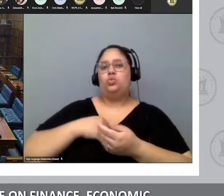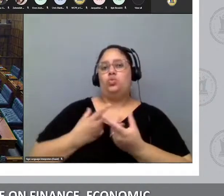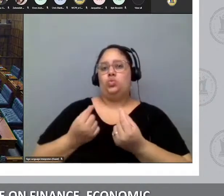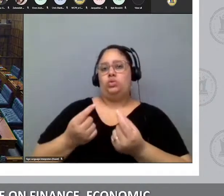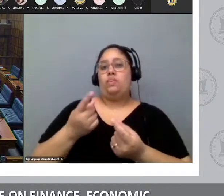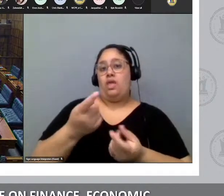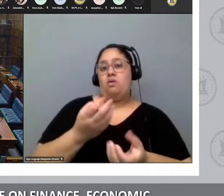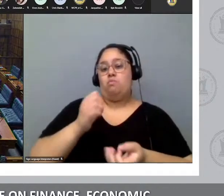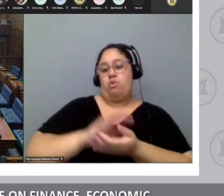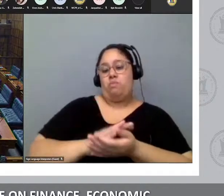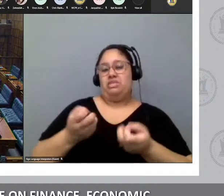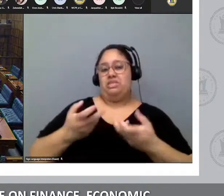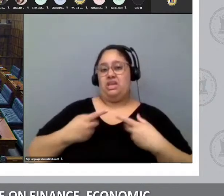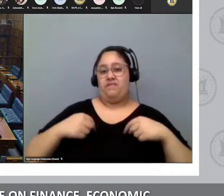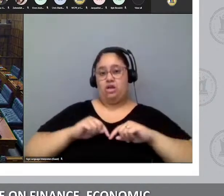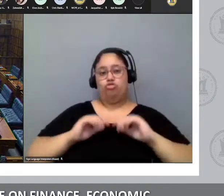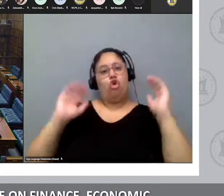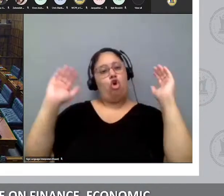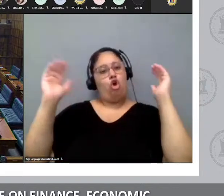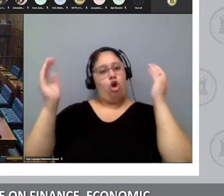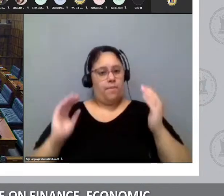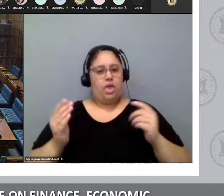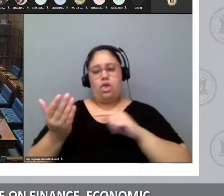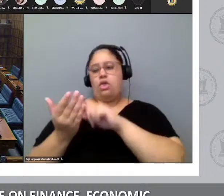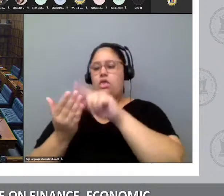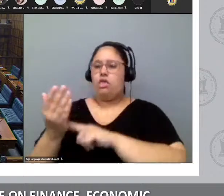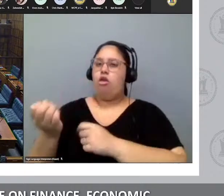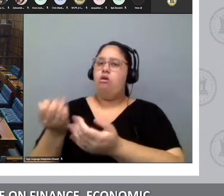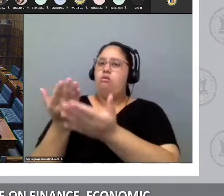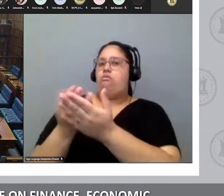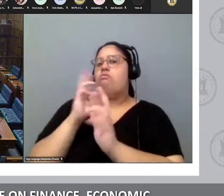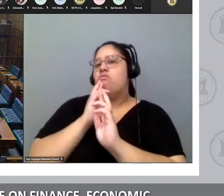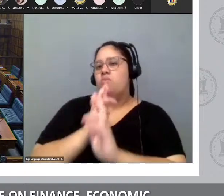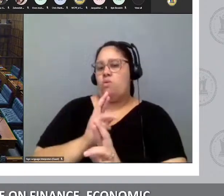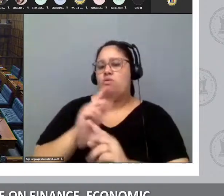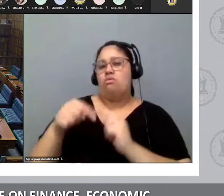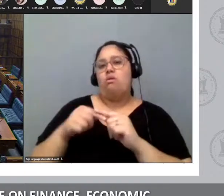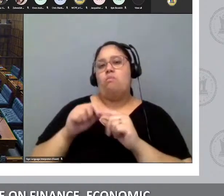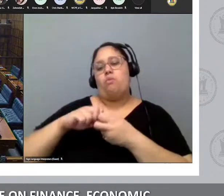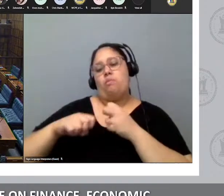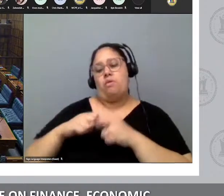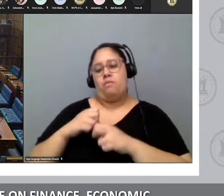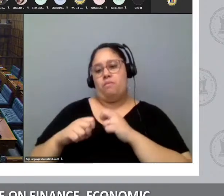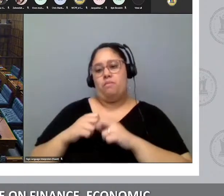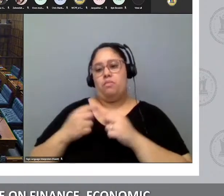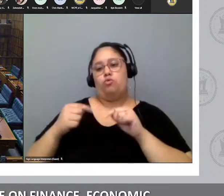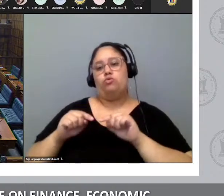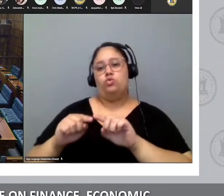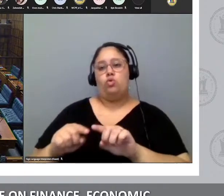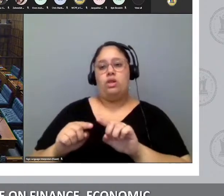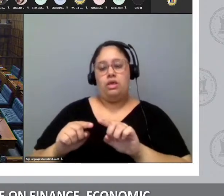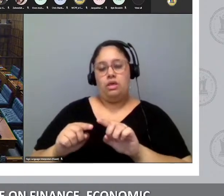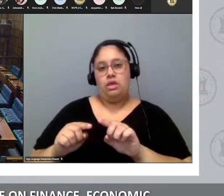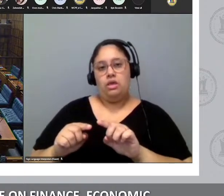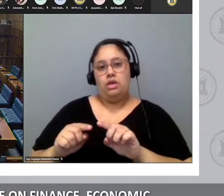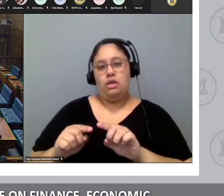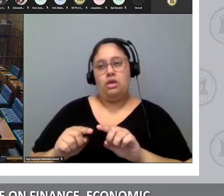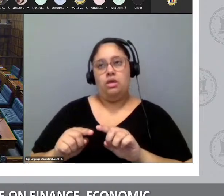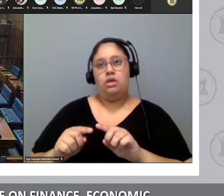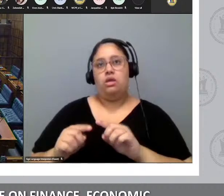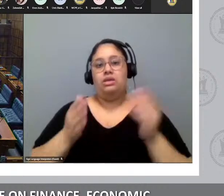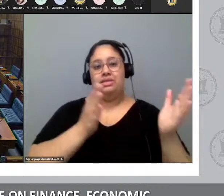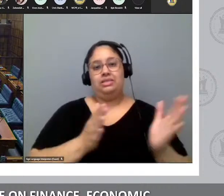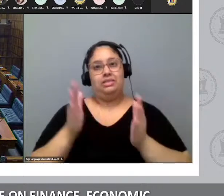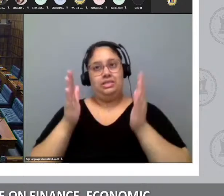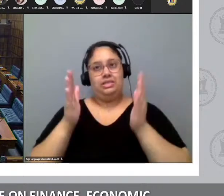versus what we we we what has been reported about the problems during the C the season